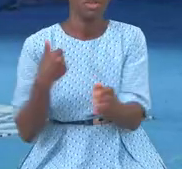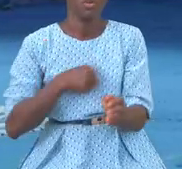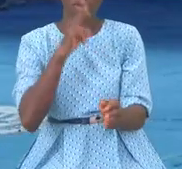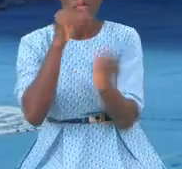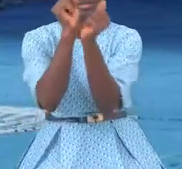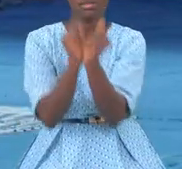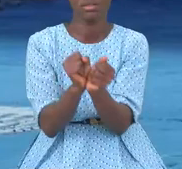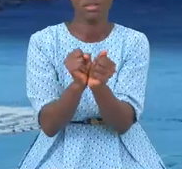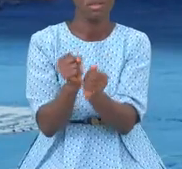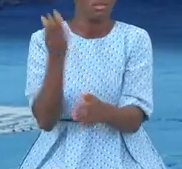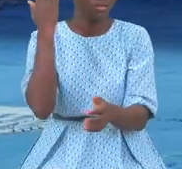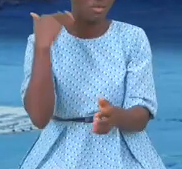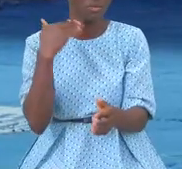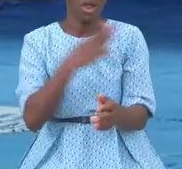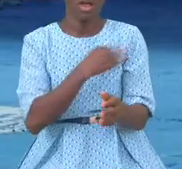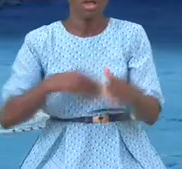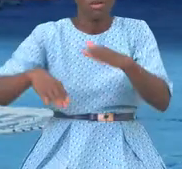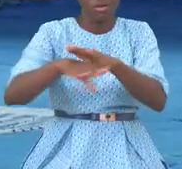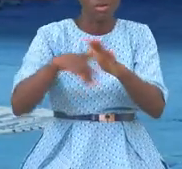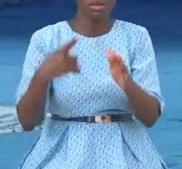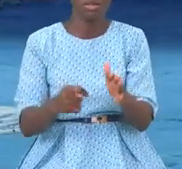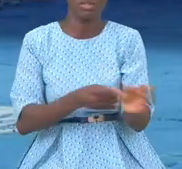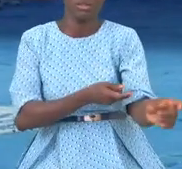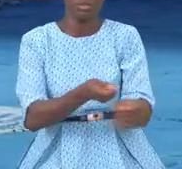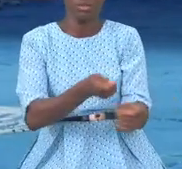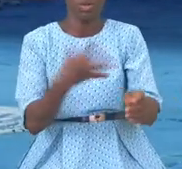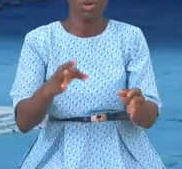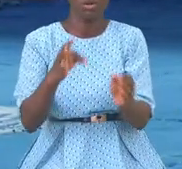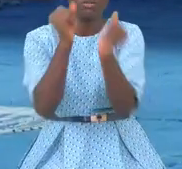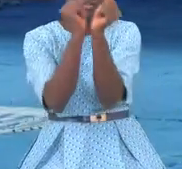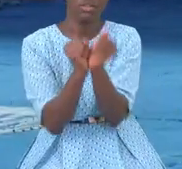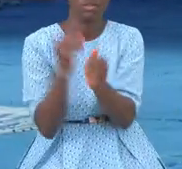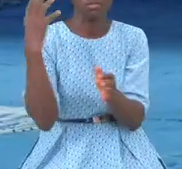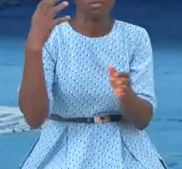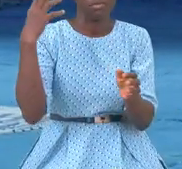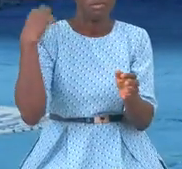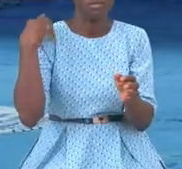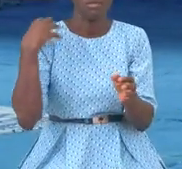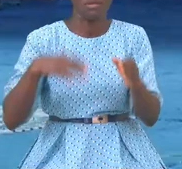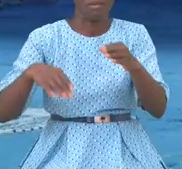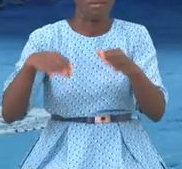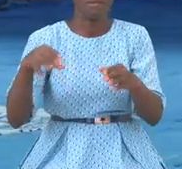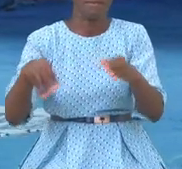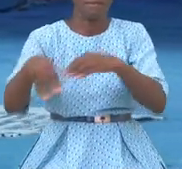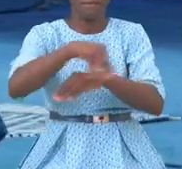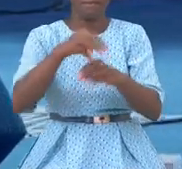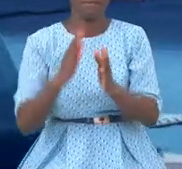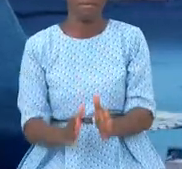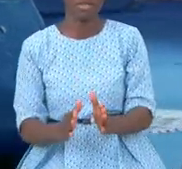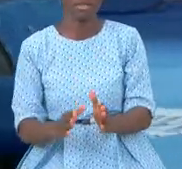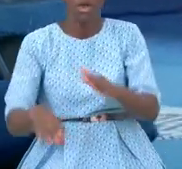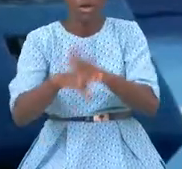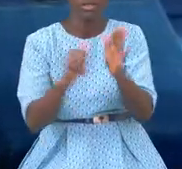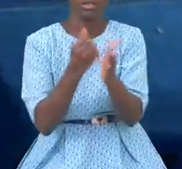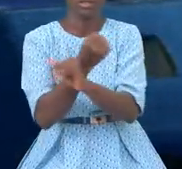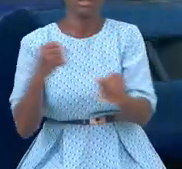of the slave master. Under that salvation, we have recovery from sickness. sickness was sick,